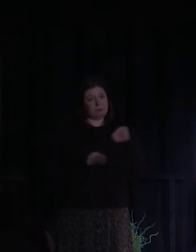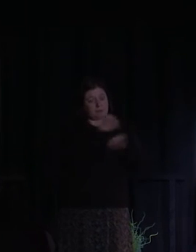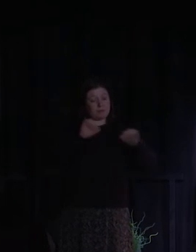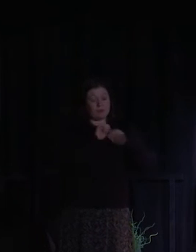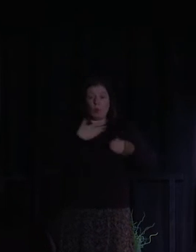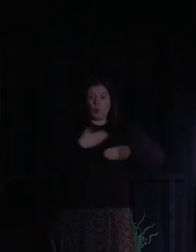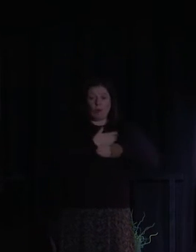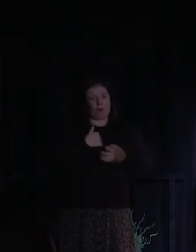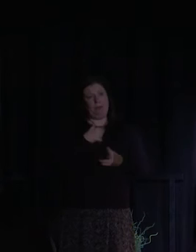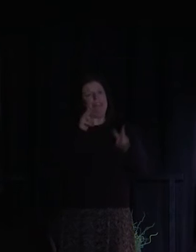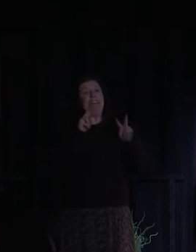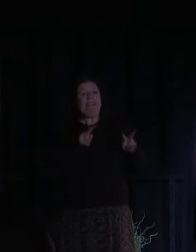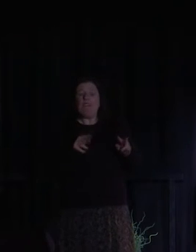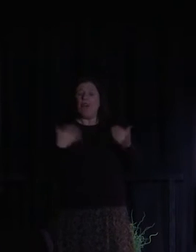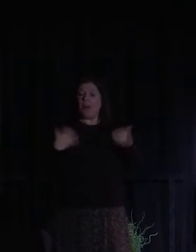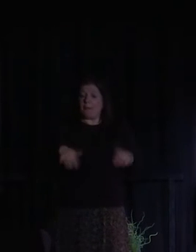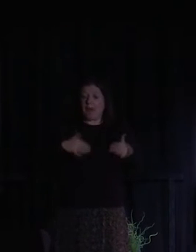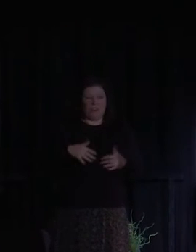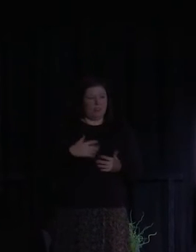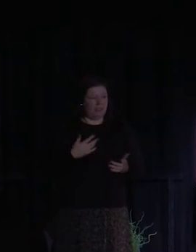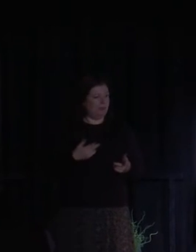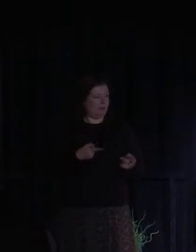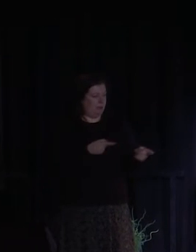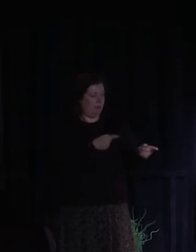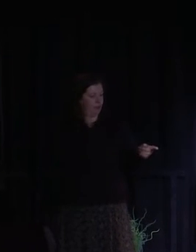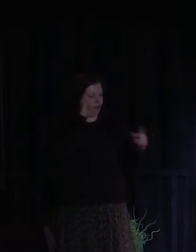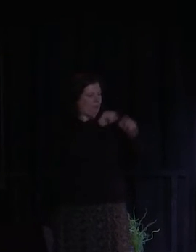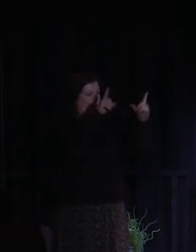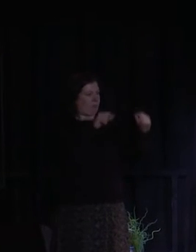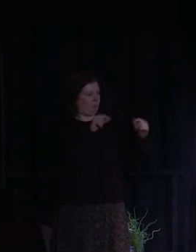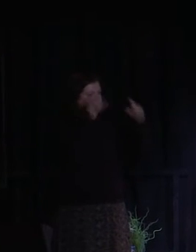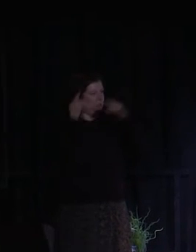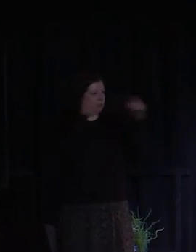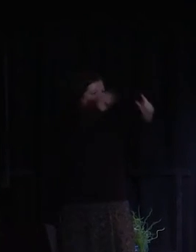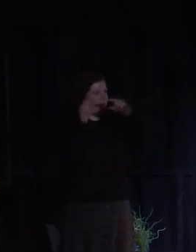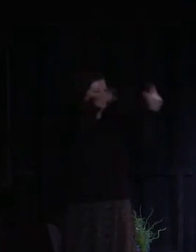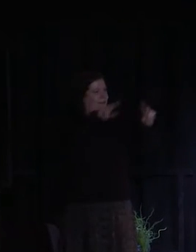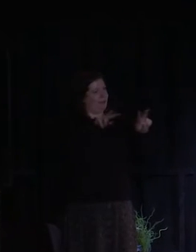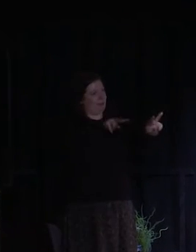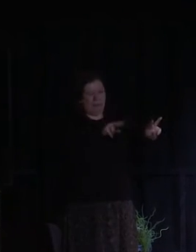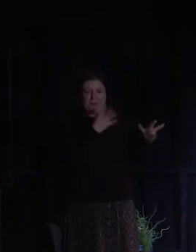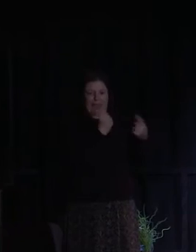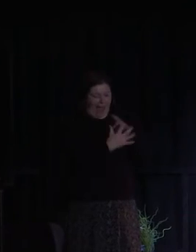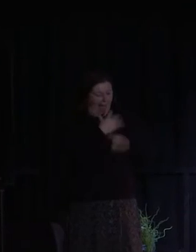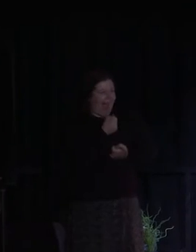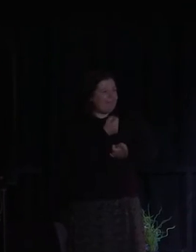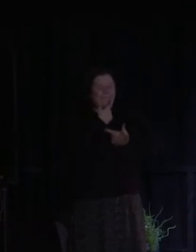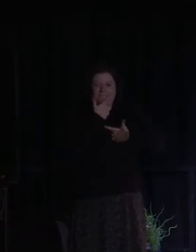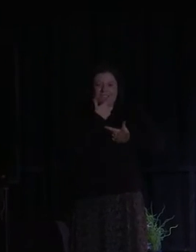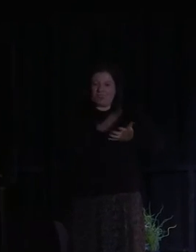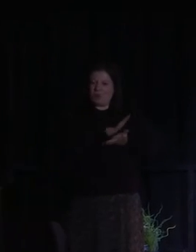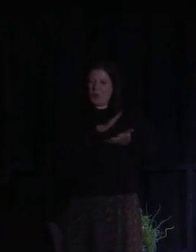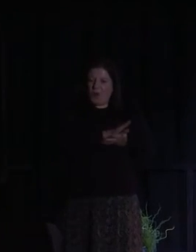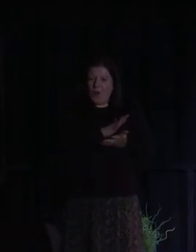and seeing even Crazy Lips singing, it just brings us such joy. And there we are,